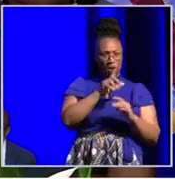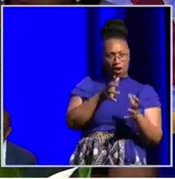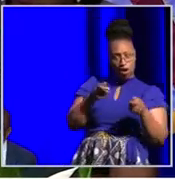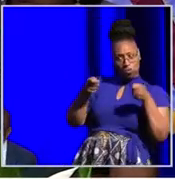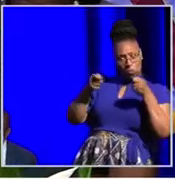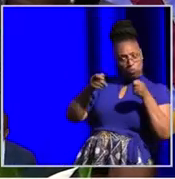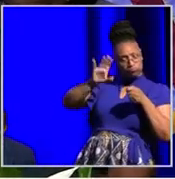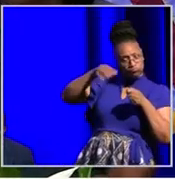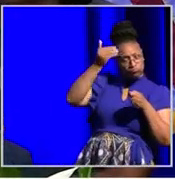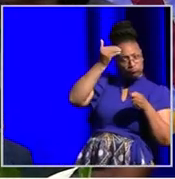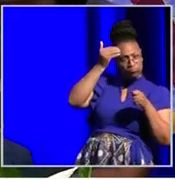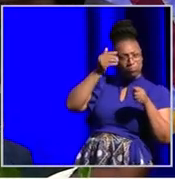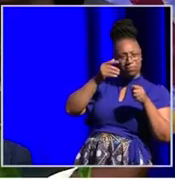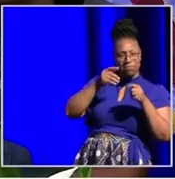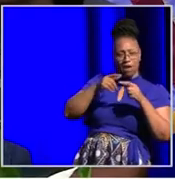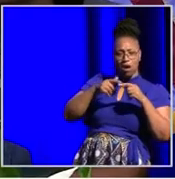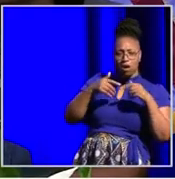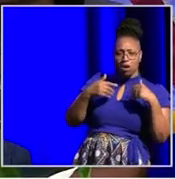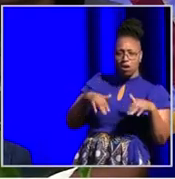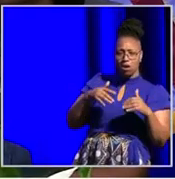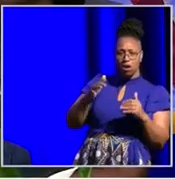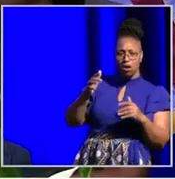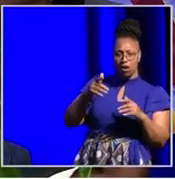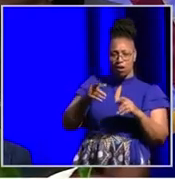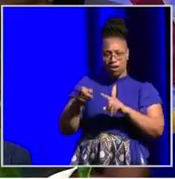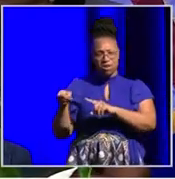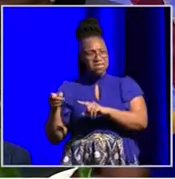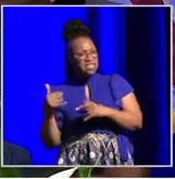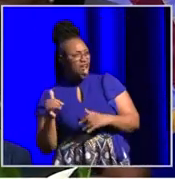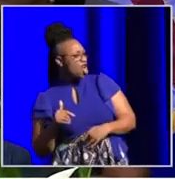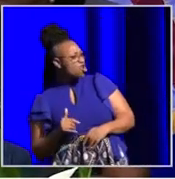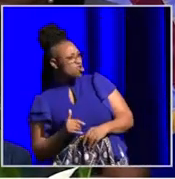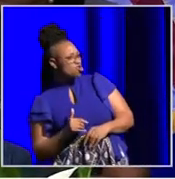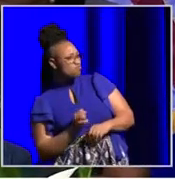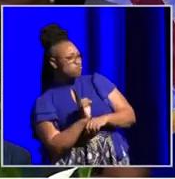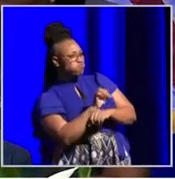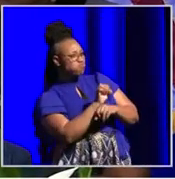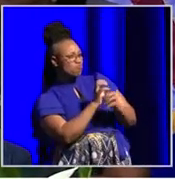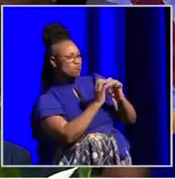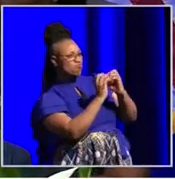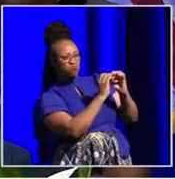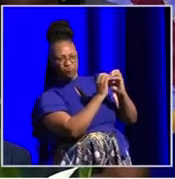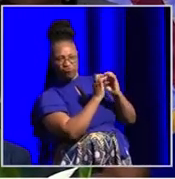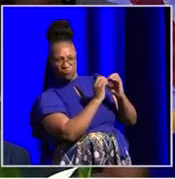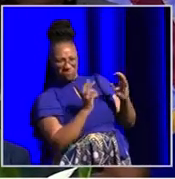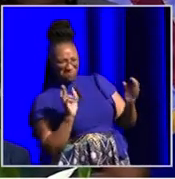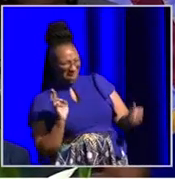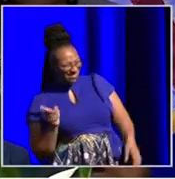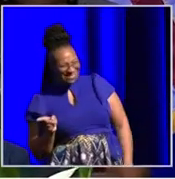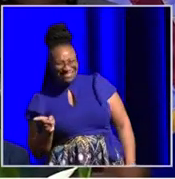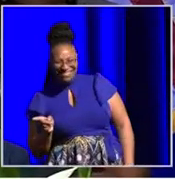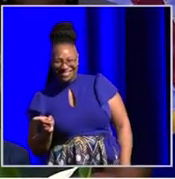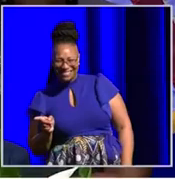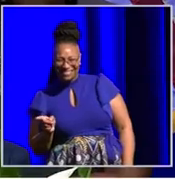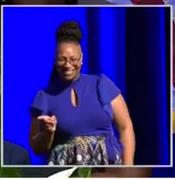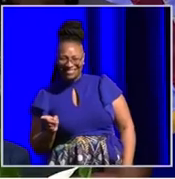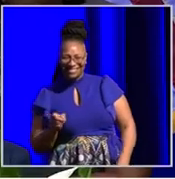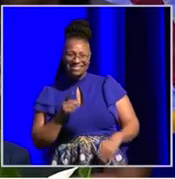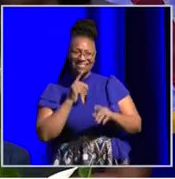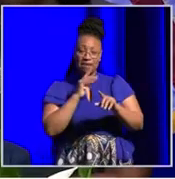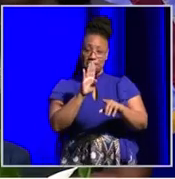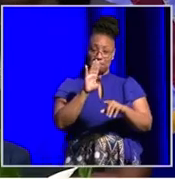at the time. Moreover, to my great disappointment, the Biden administration has not always supported home